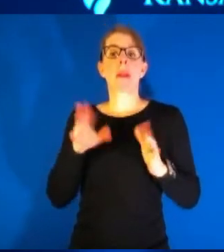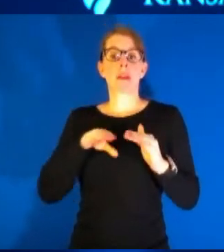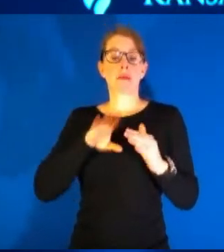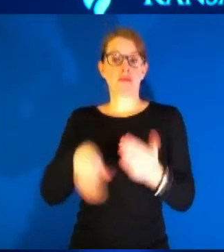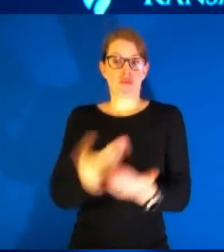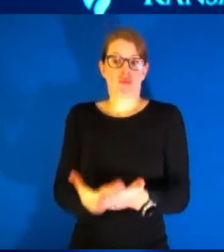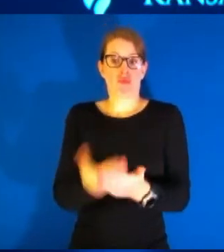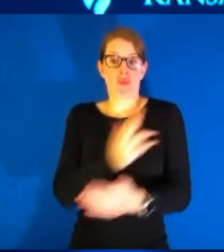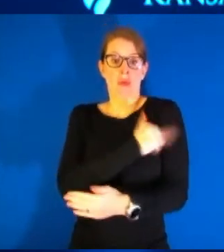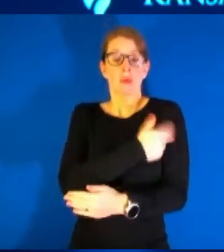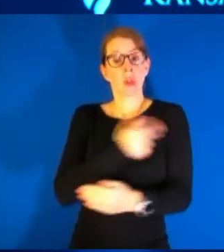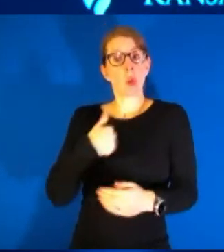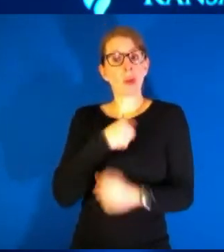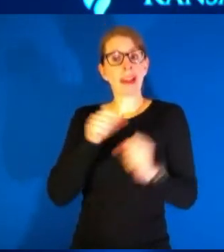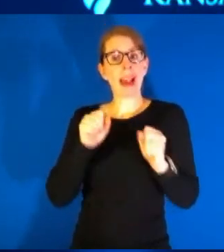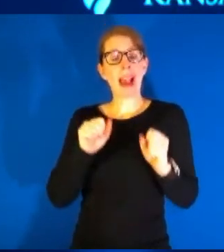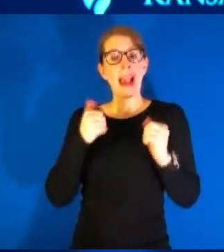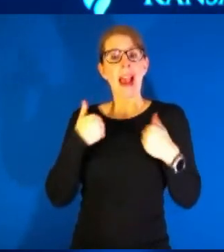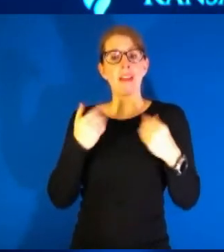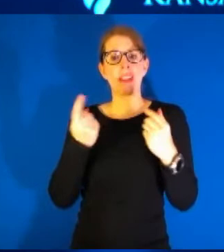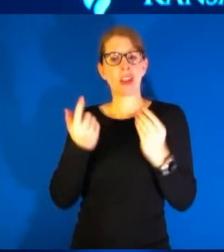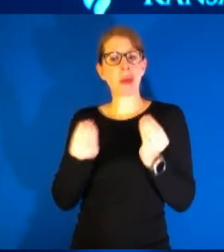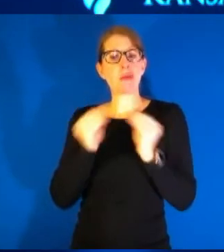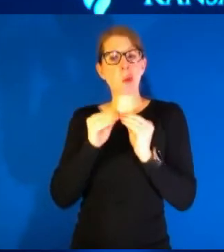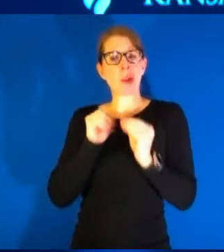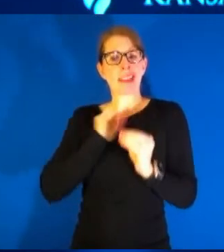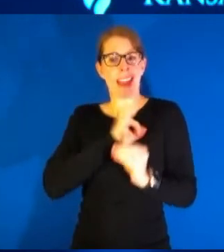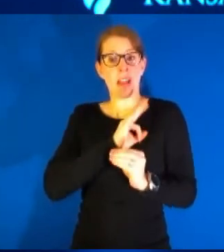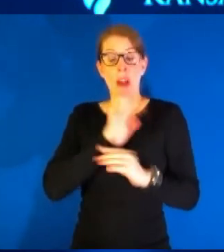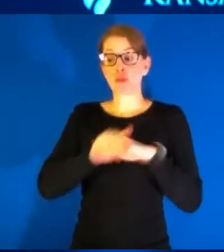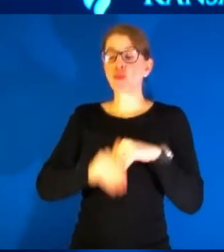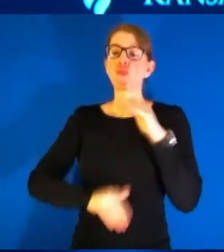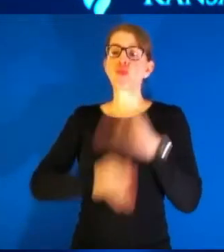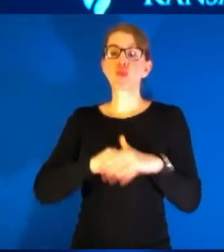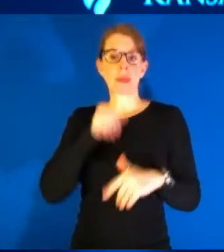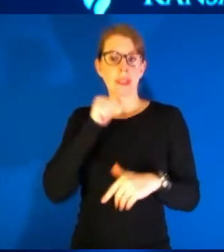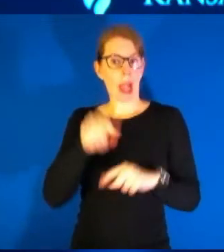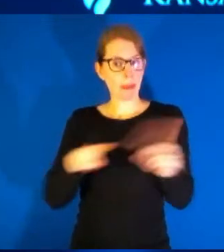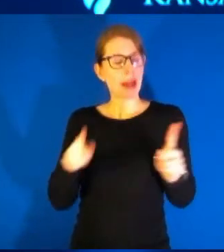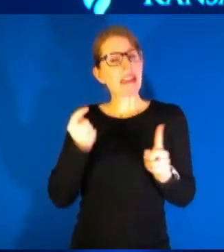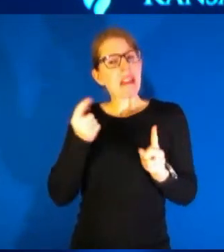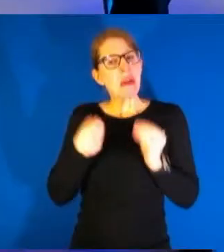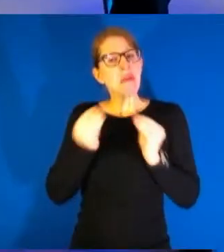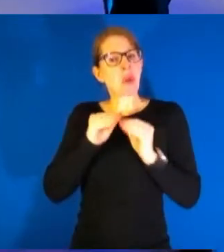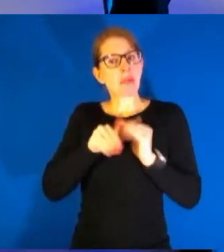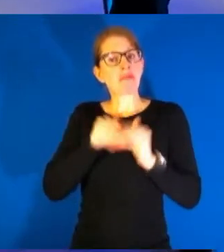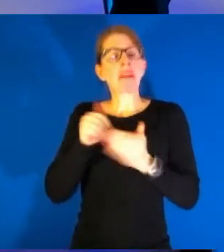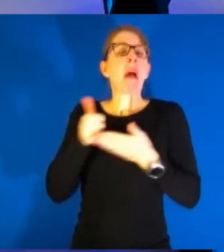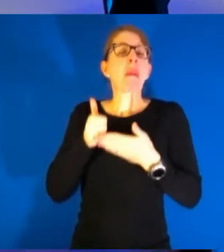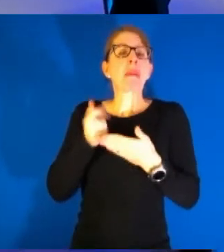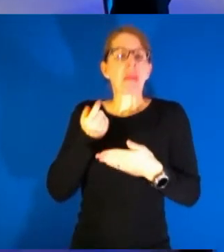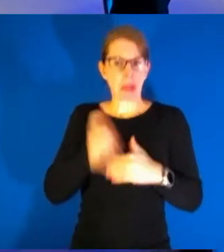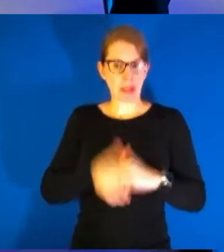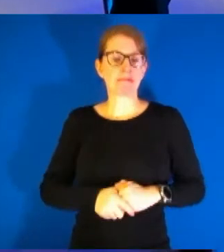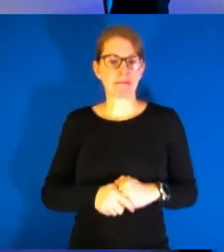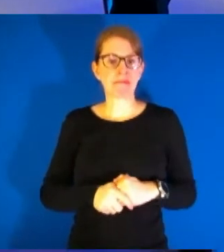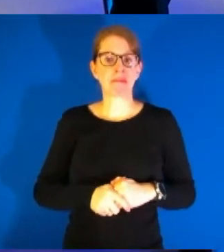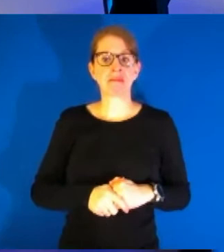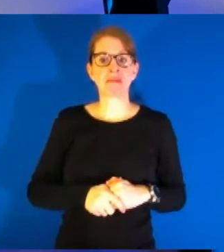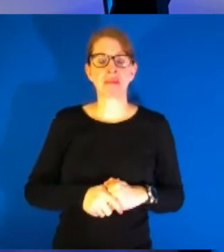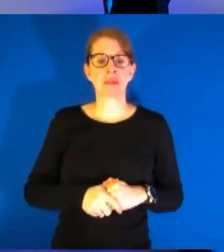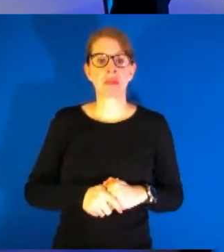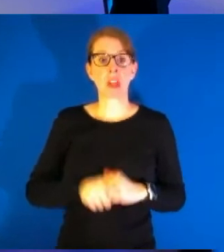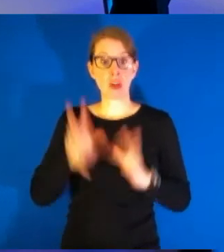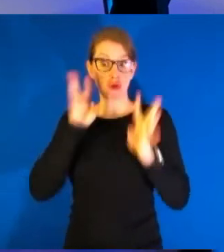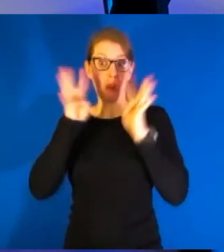that. It gives us a little bit more cushion. Doesn't make us totally comfortable, but just a little bit more. It helps alleviate Absolutely. in some of those And areas. that's some of the creativity that's